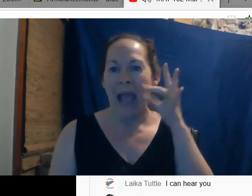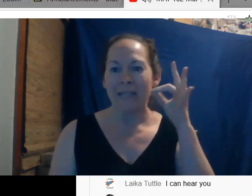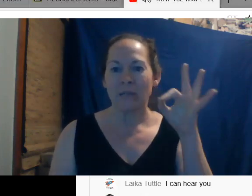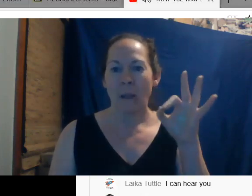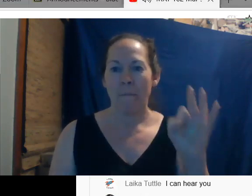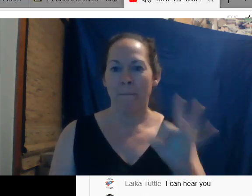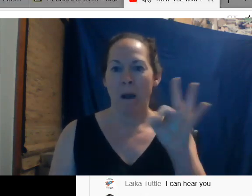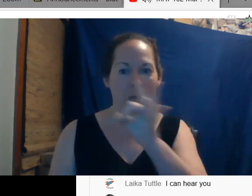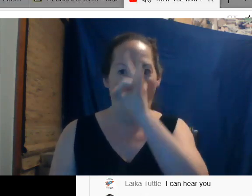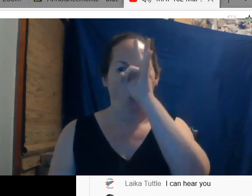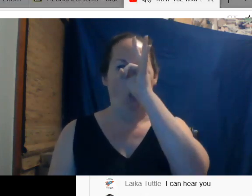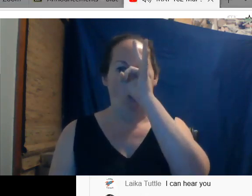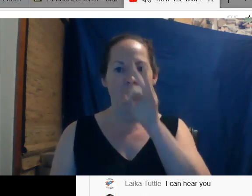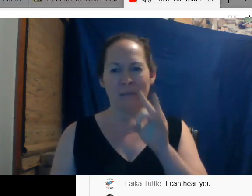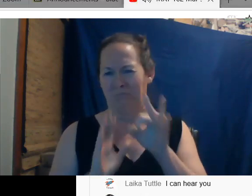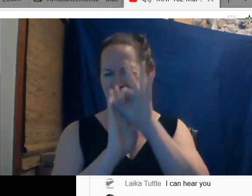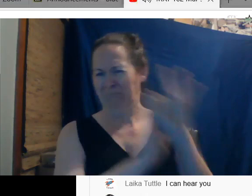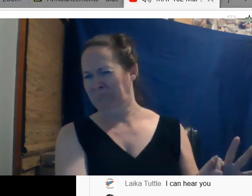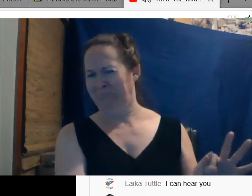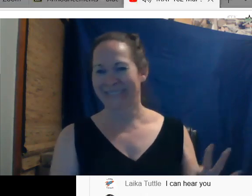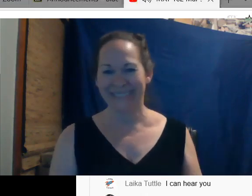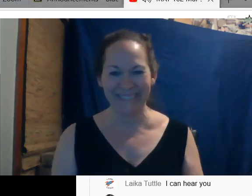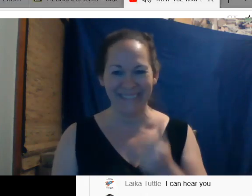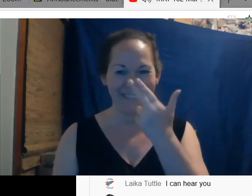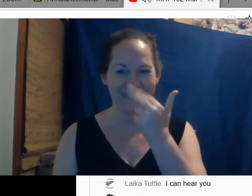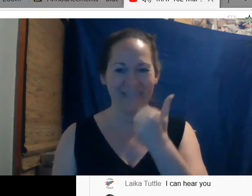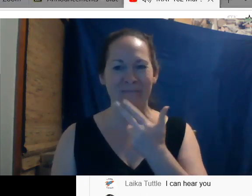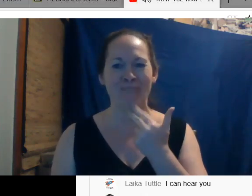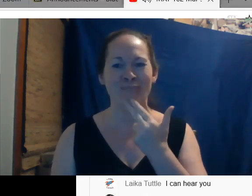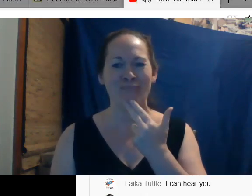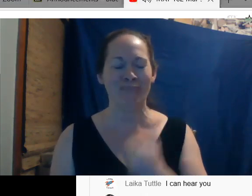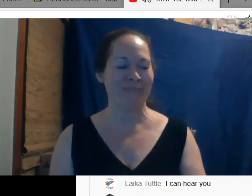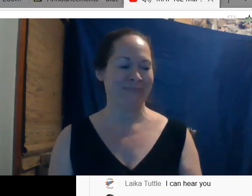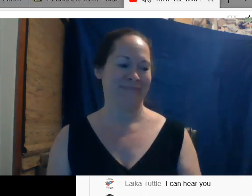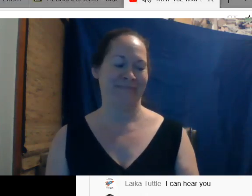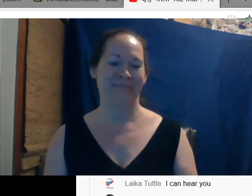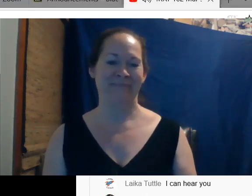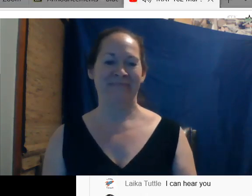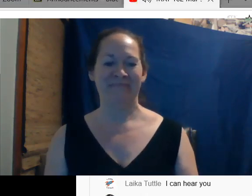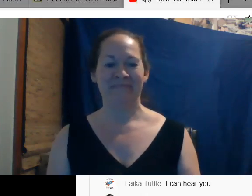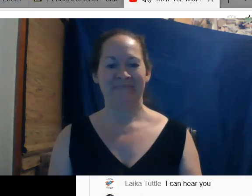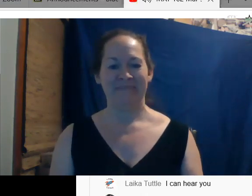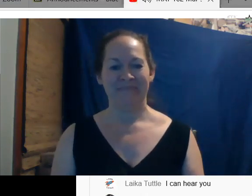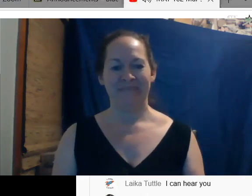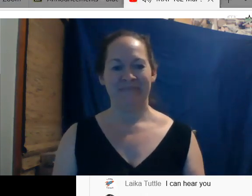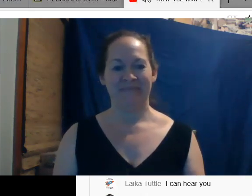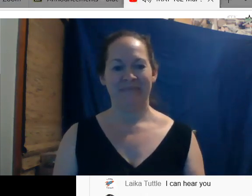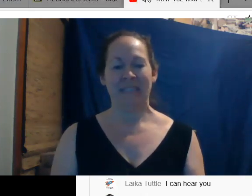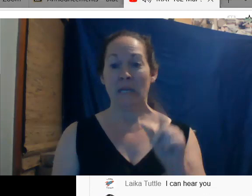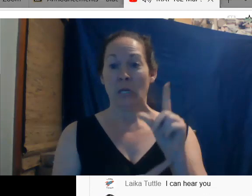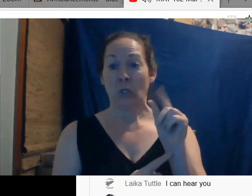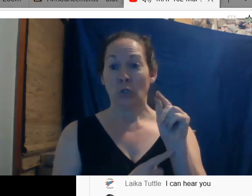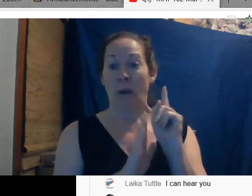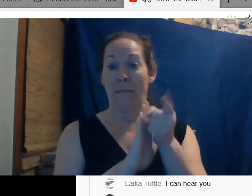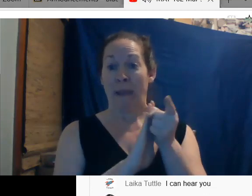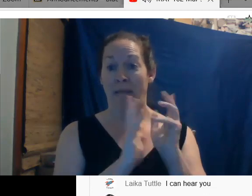Anyway, I'll leave it as that. All right, so this is most of today's talk. We've got about 20 minutes left.